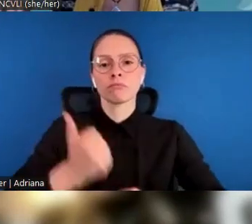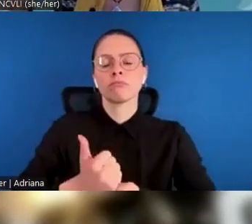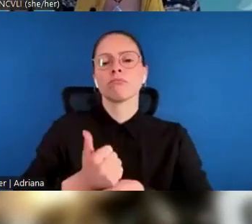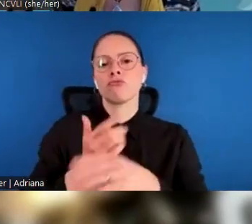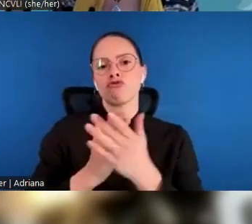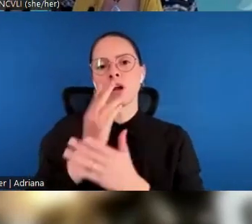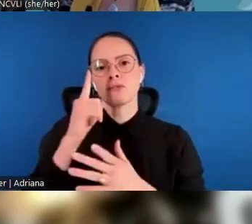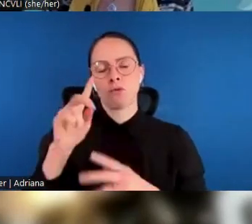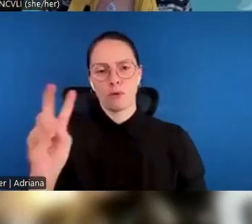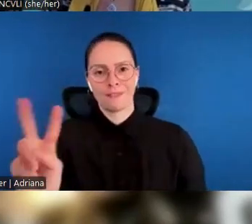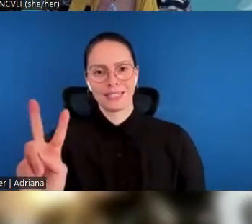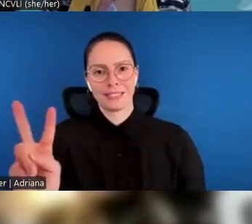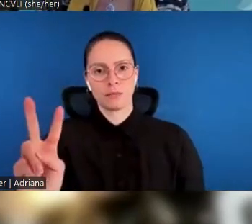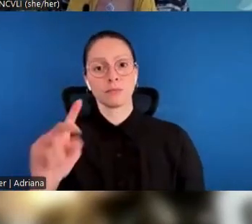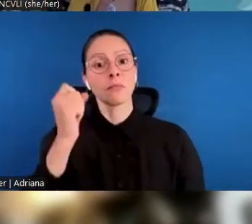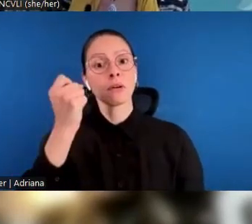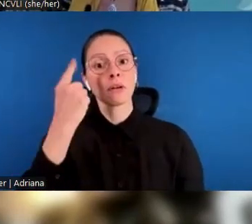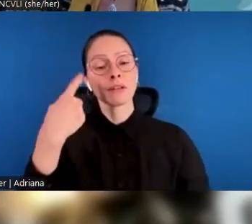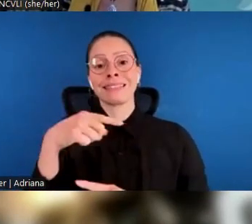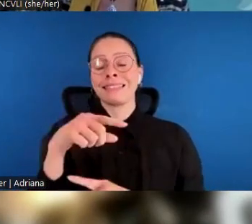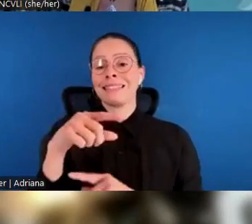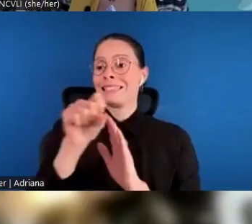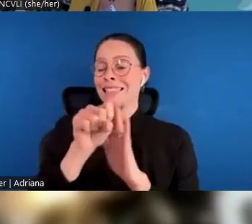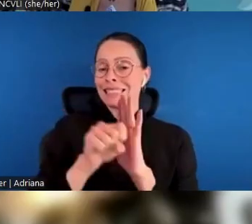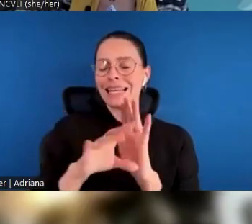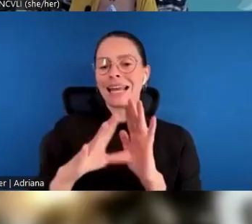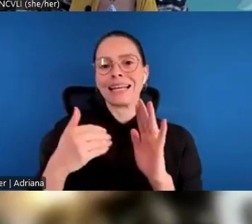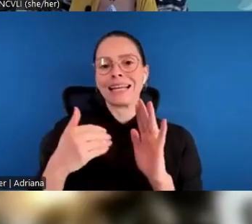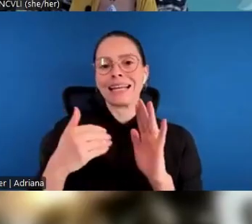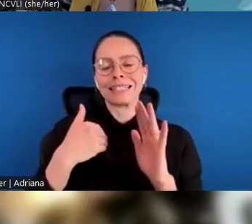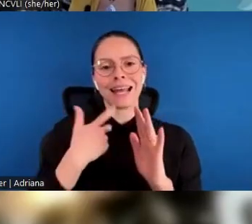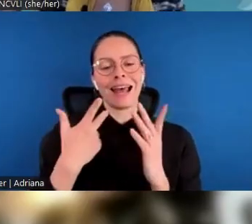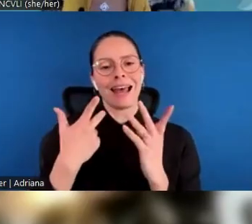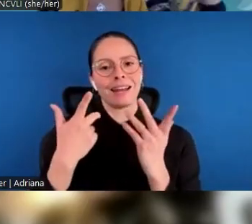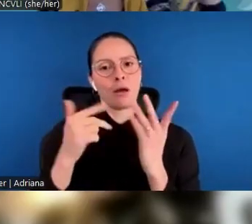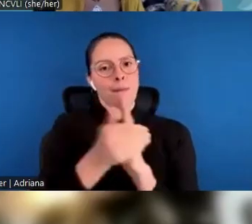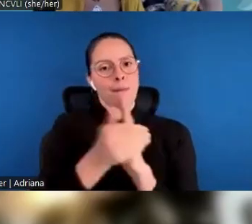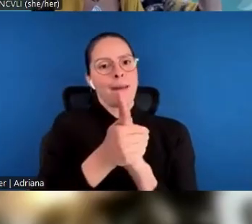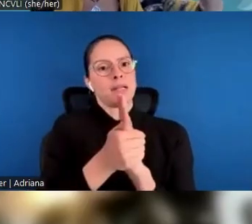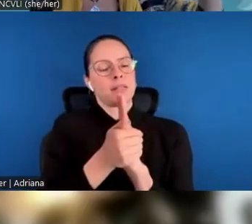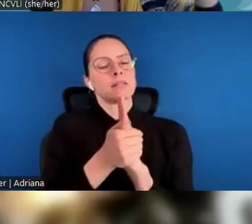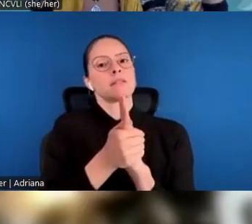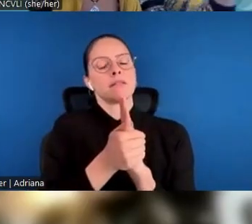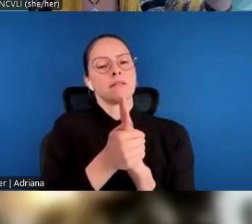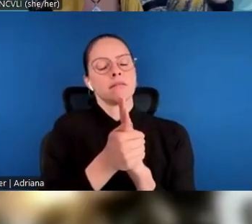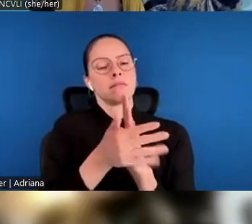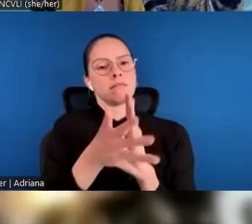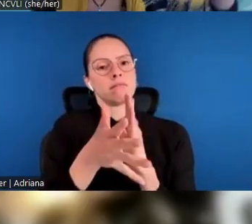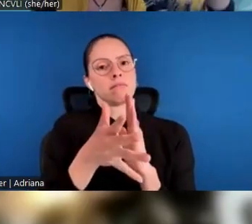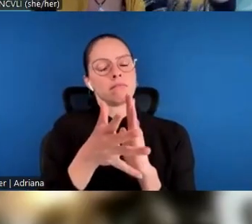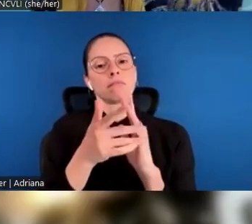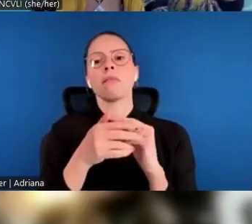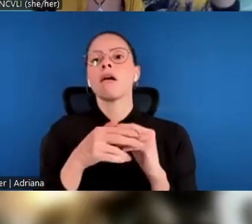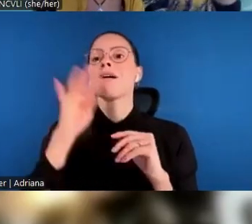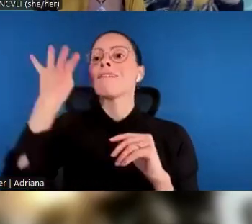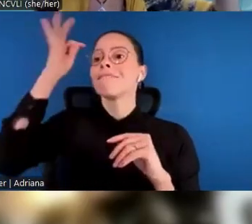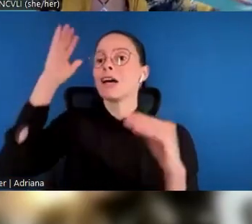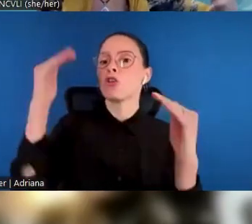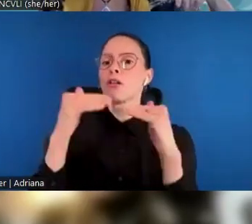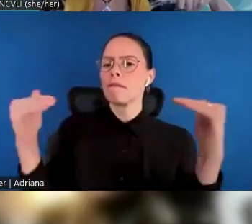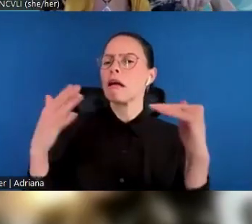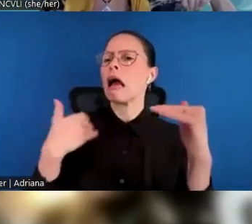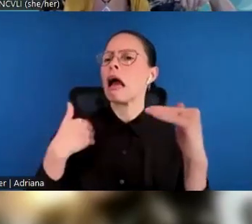The states passed both statutes and constitutional amendments. At the federal level, we had some of our initial